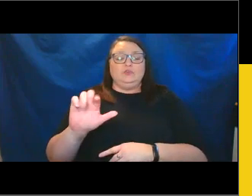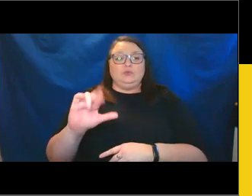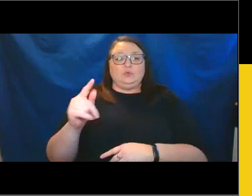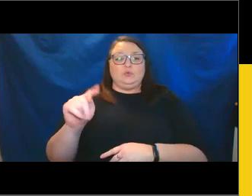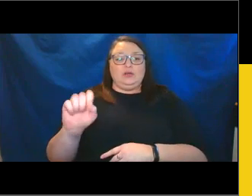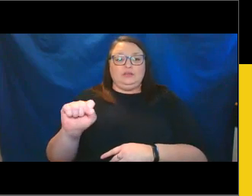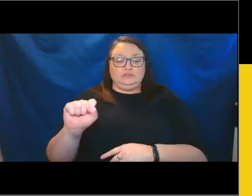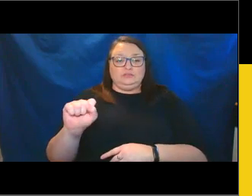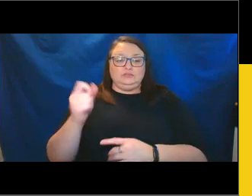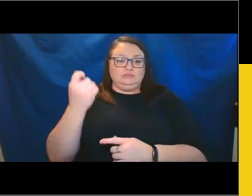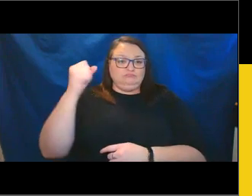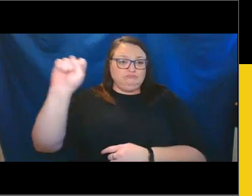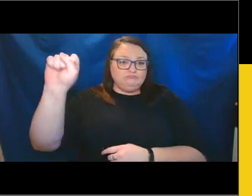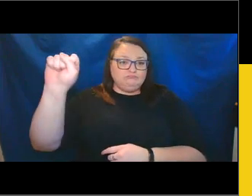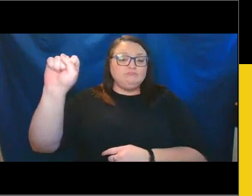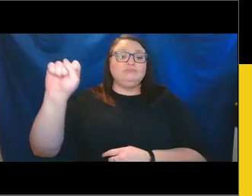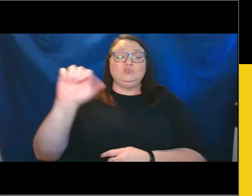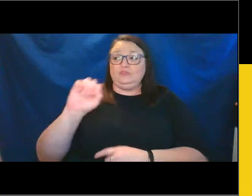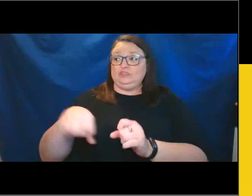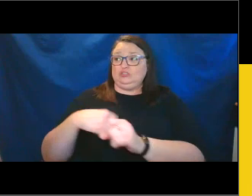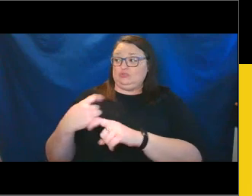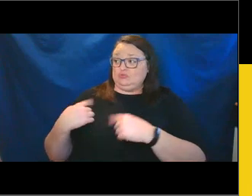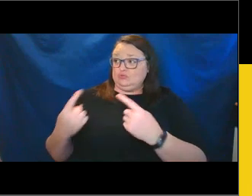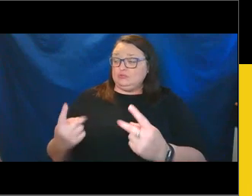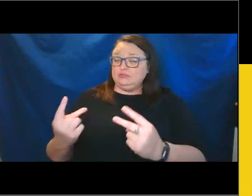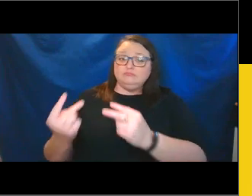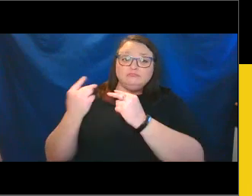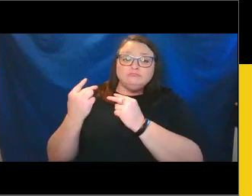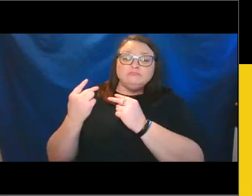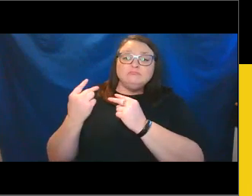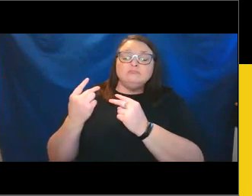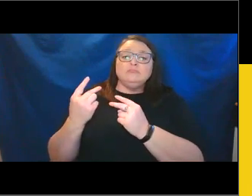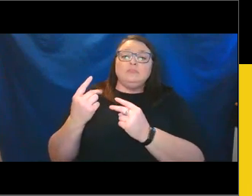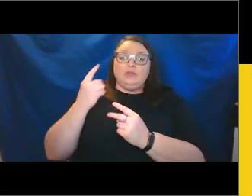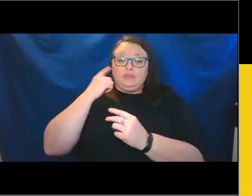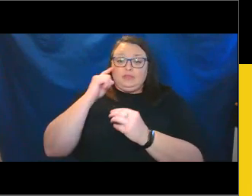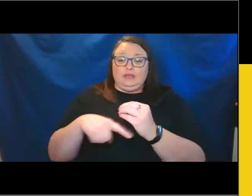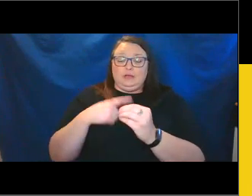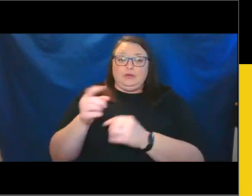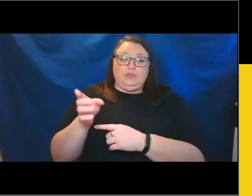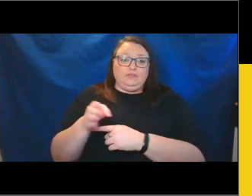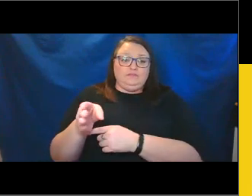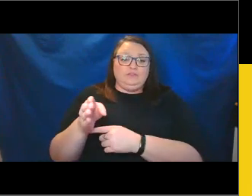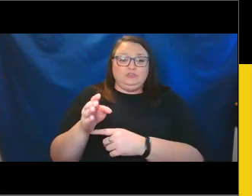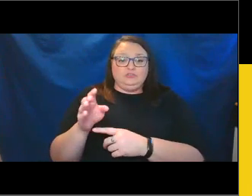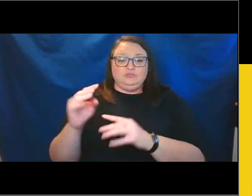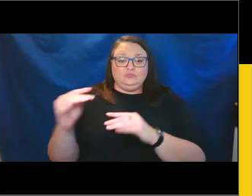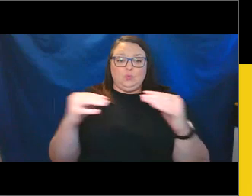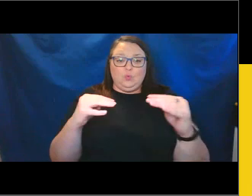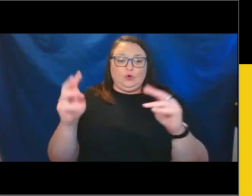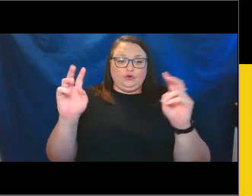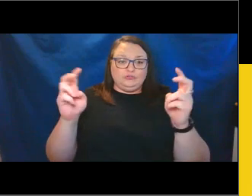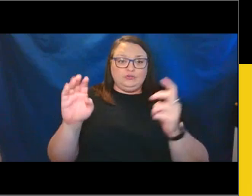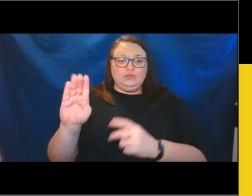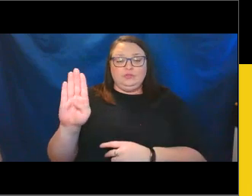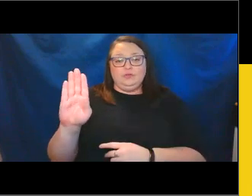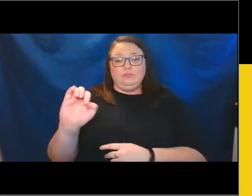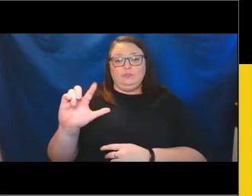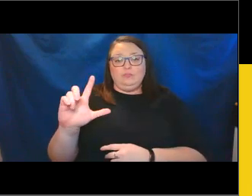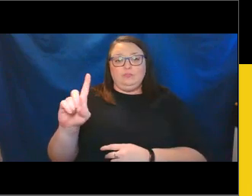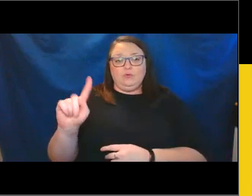come and today's remnants of the fish wars. So the Bolt decision really